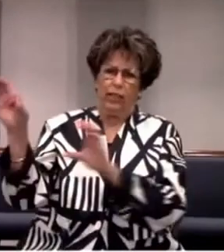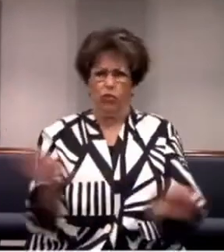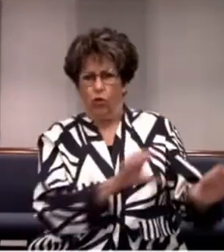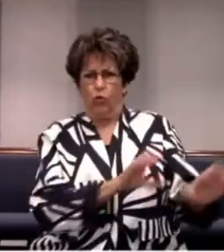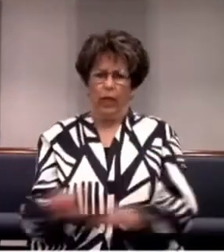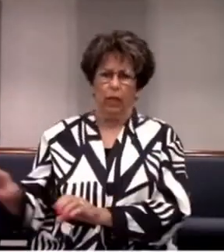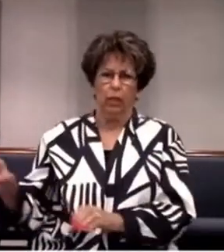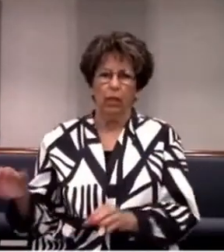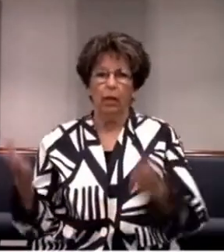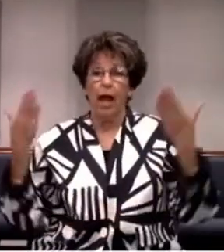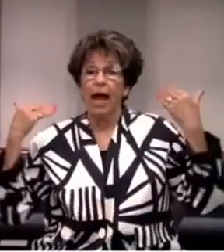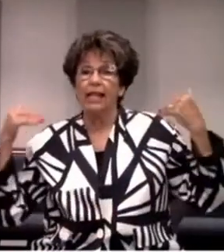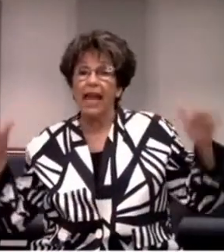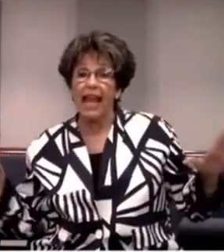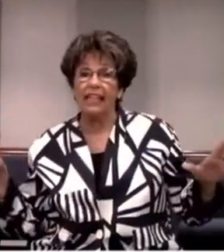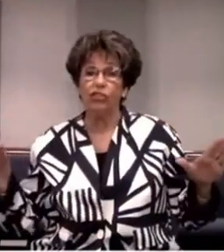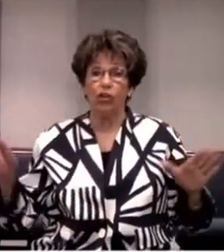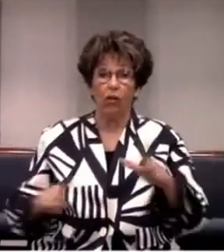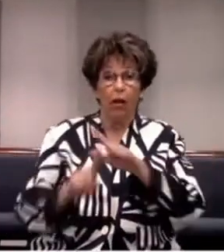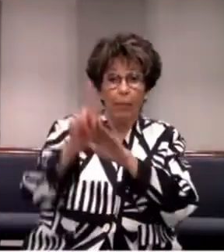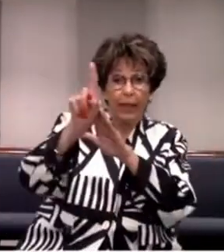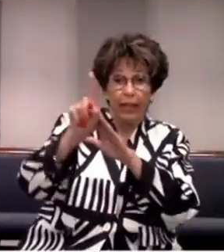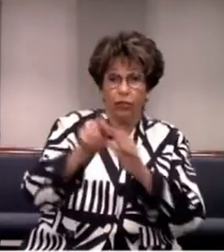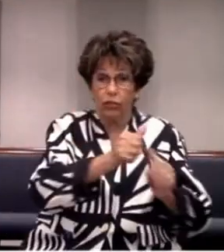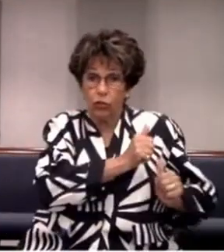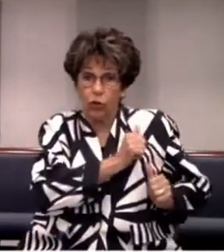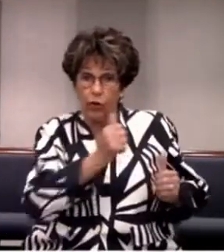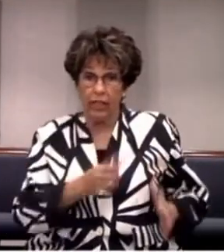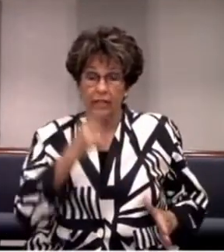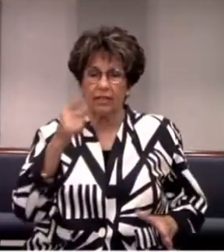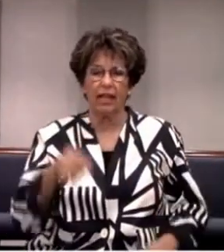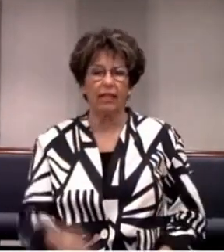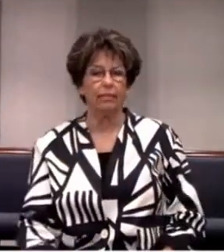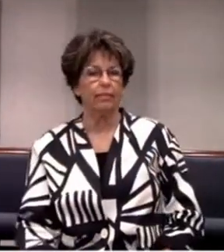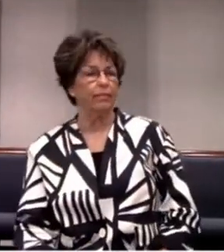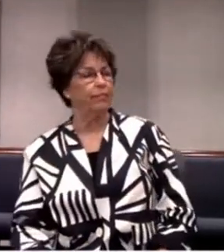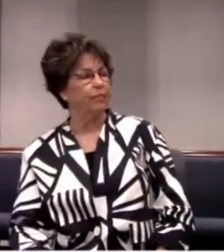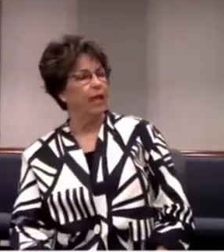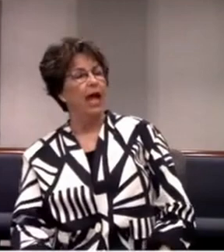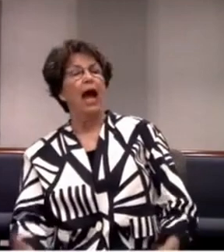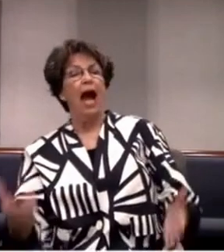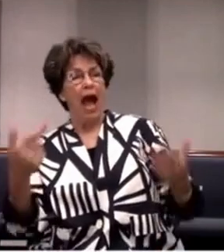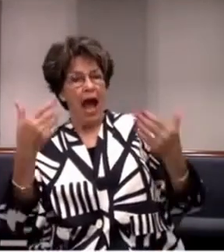here and tell you what you ought to do. And the only thing you need to do is believe on him who's done everything.